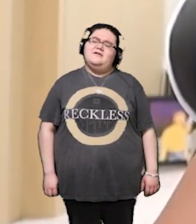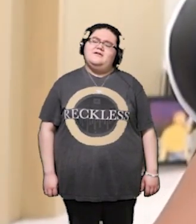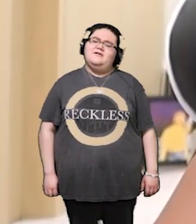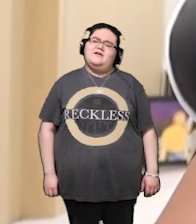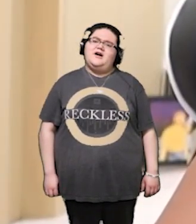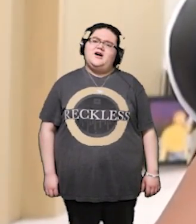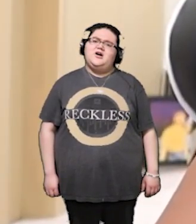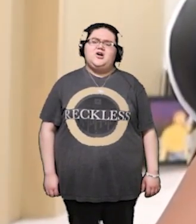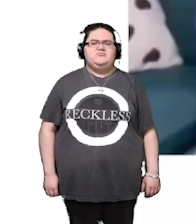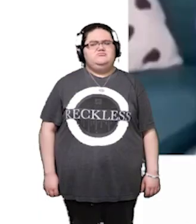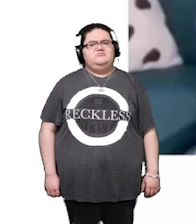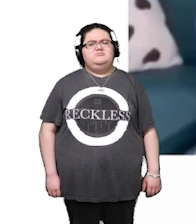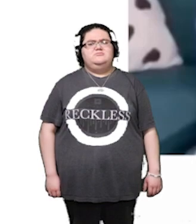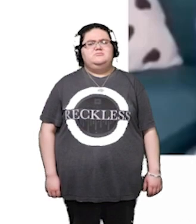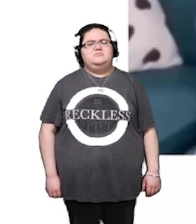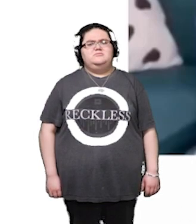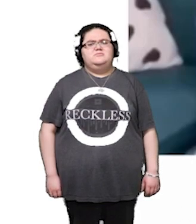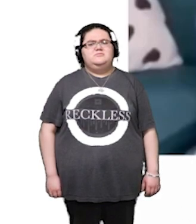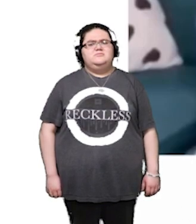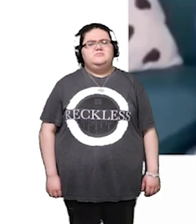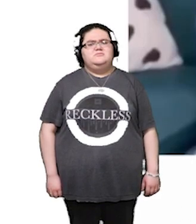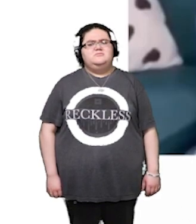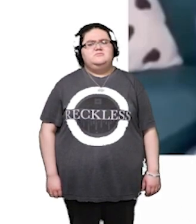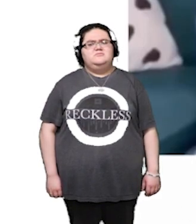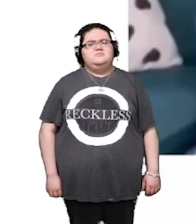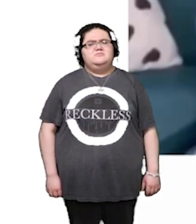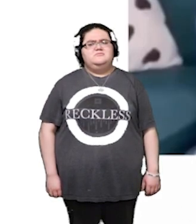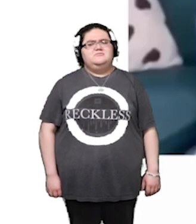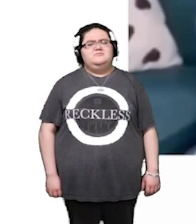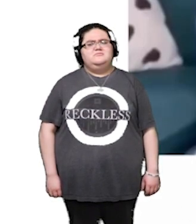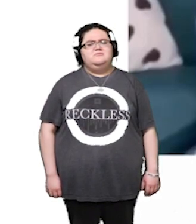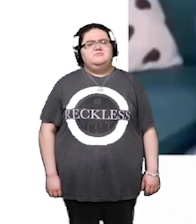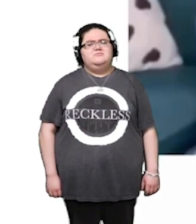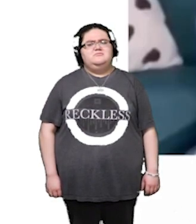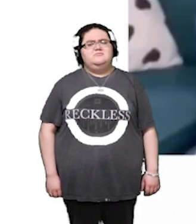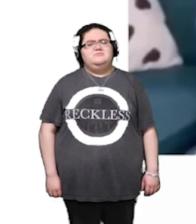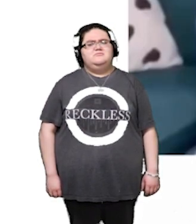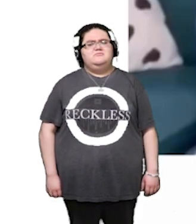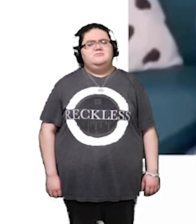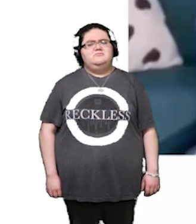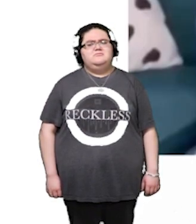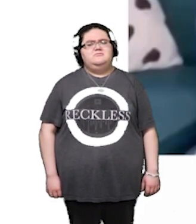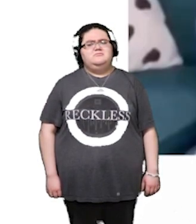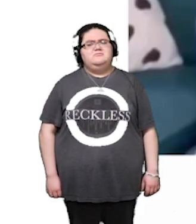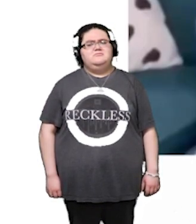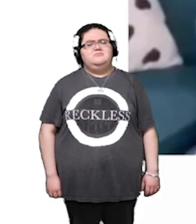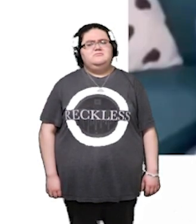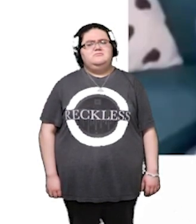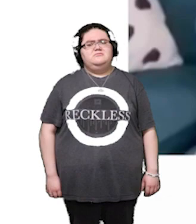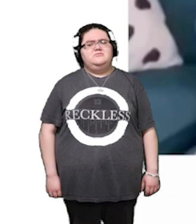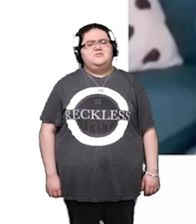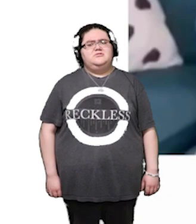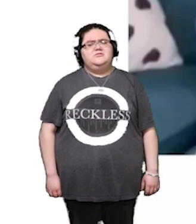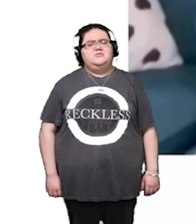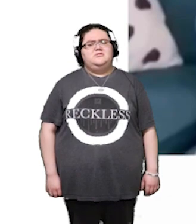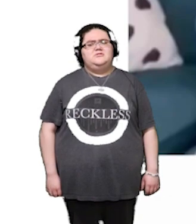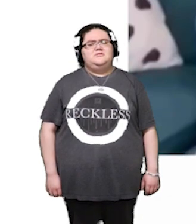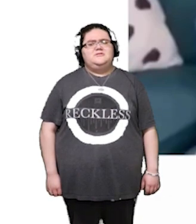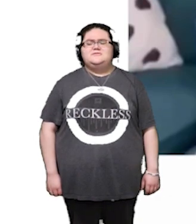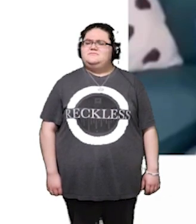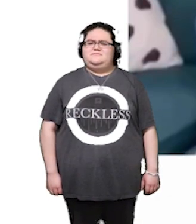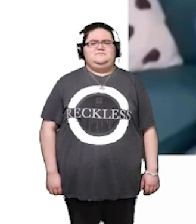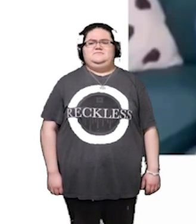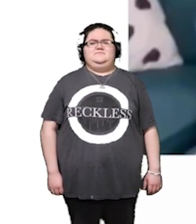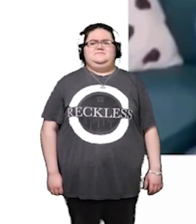Oh my god. Trains, basically. I mean, shit, trains. I had a couple ran on me. I'm a runner, I'm a track star, all of that. Like, it